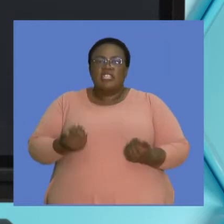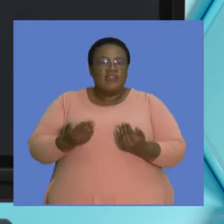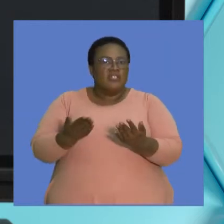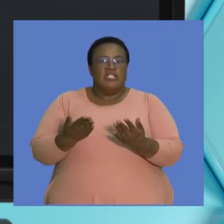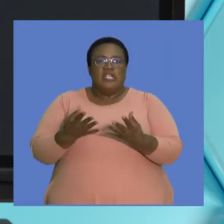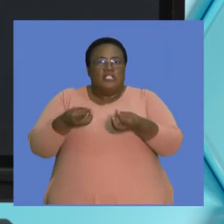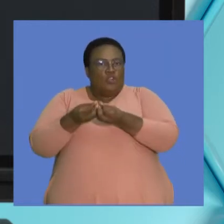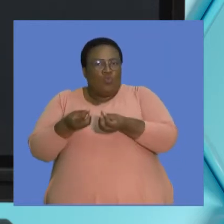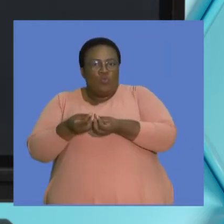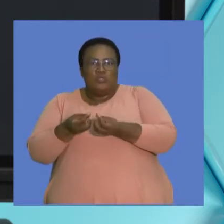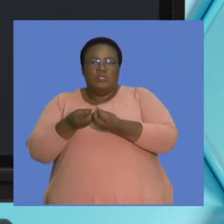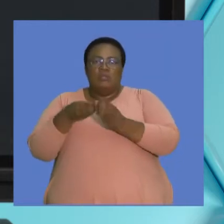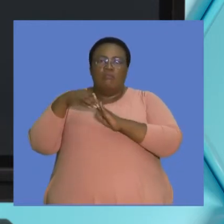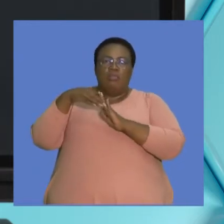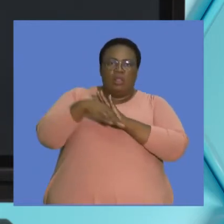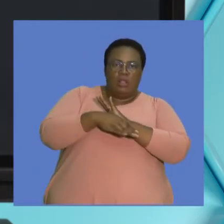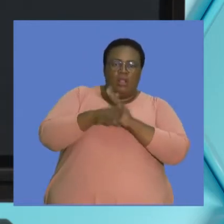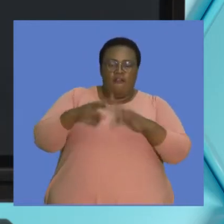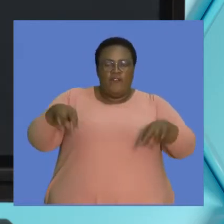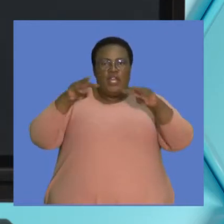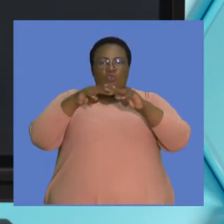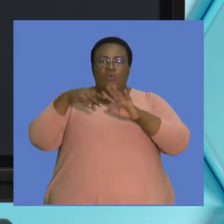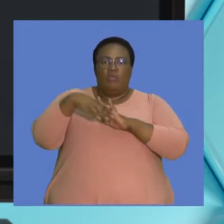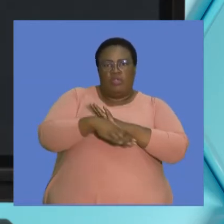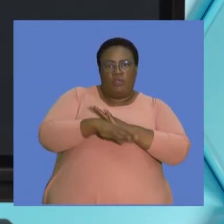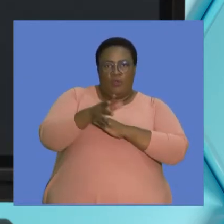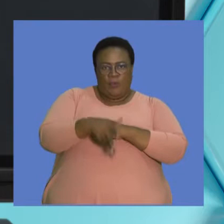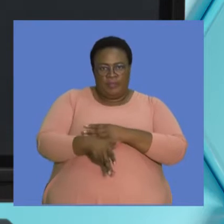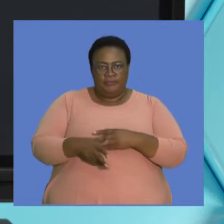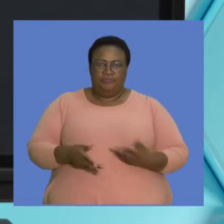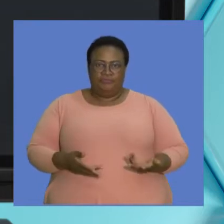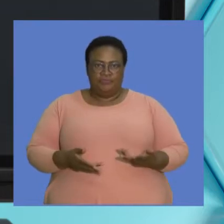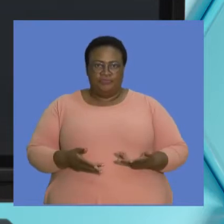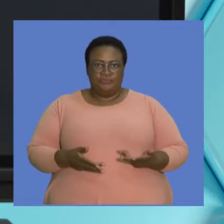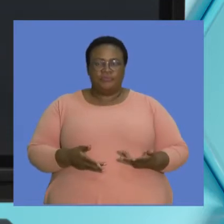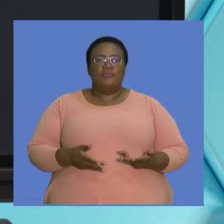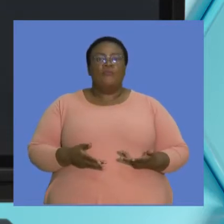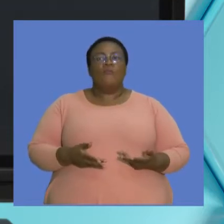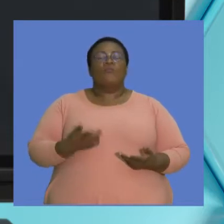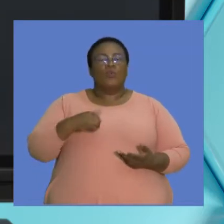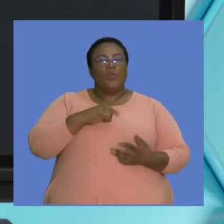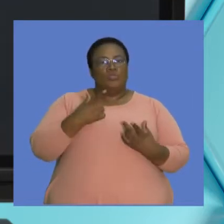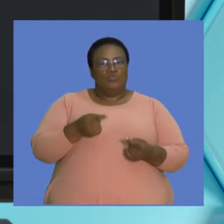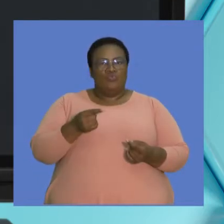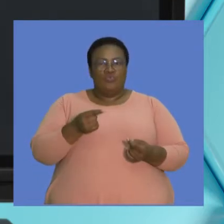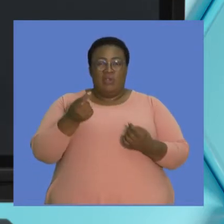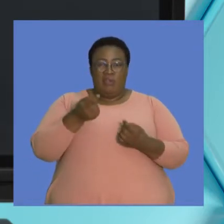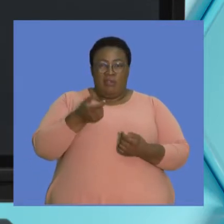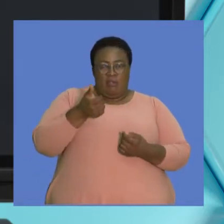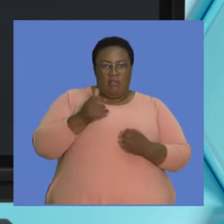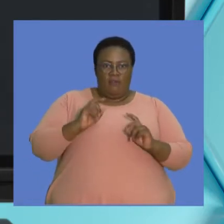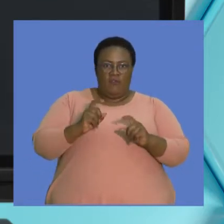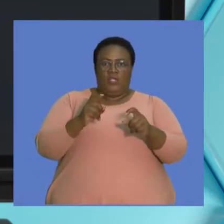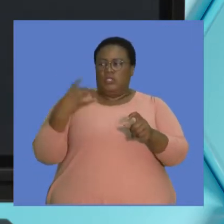talking about. That's the main thing here. So just to start afresh, we're just gonna do a quick revision of all of those